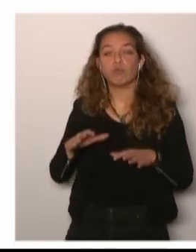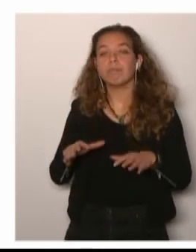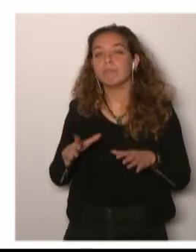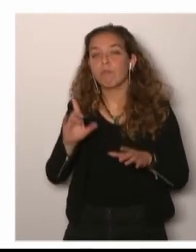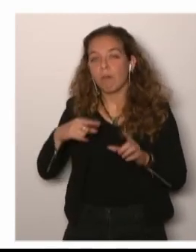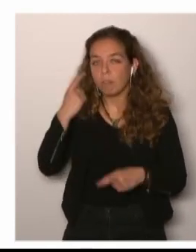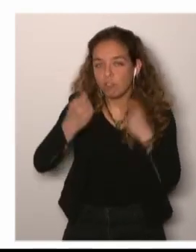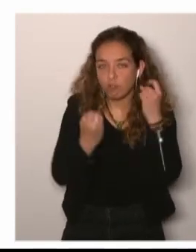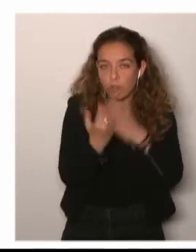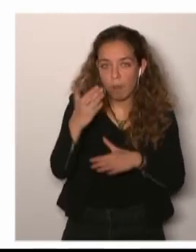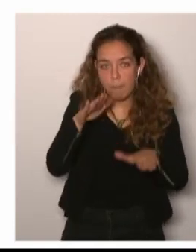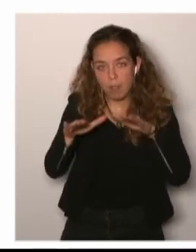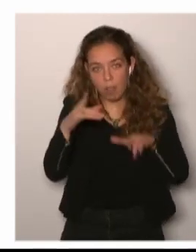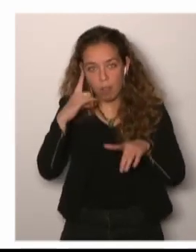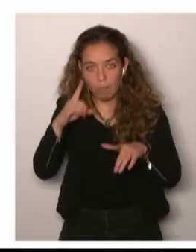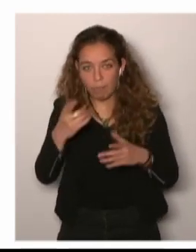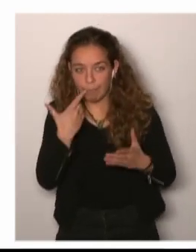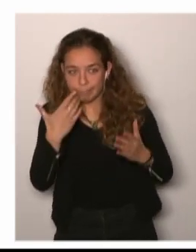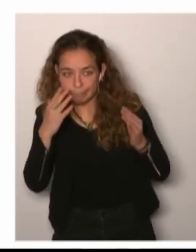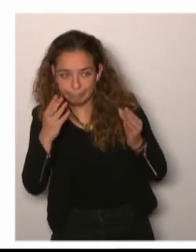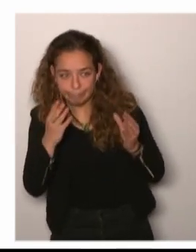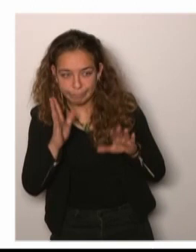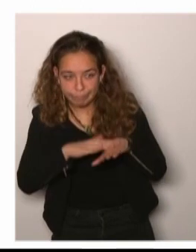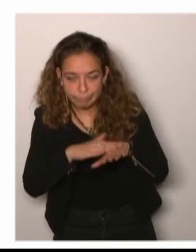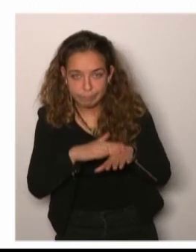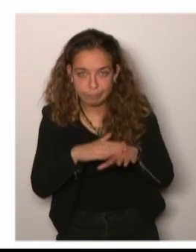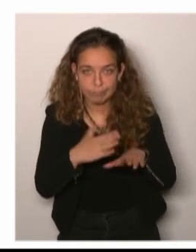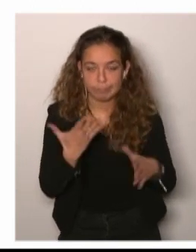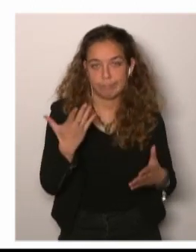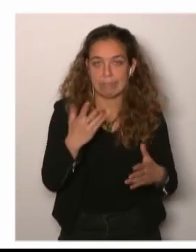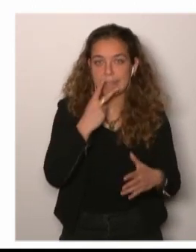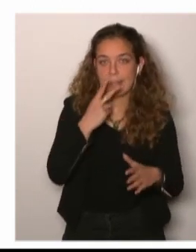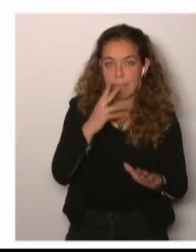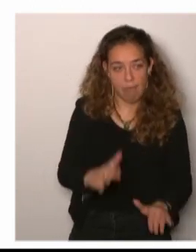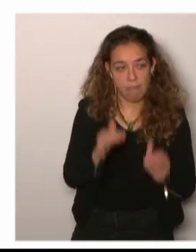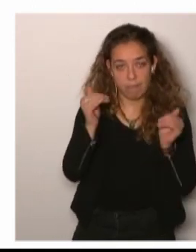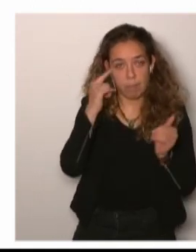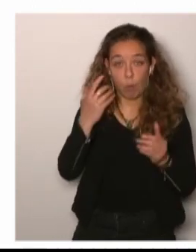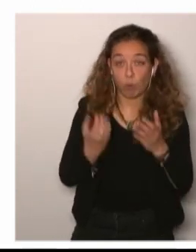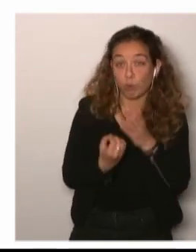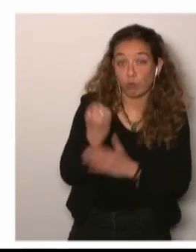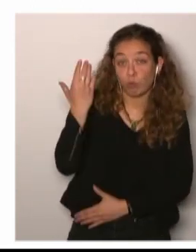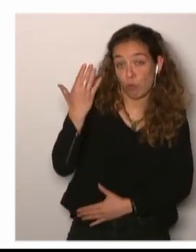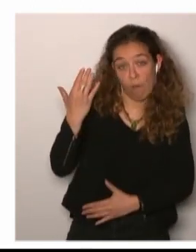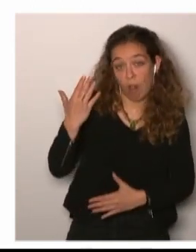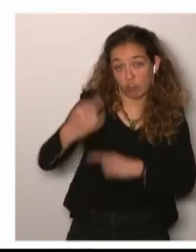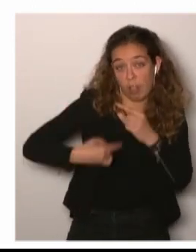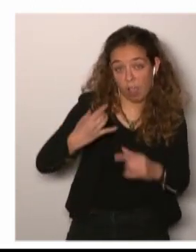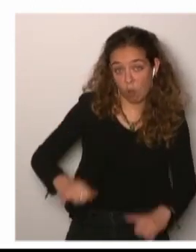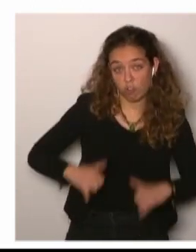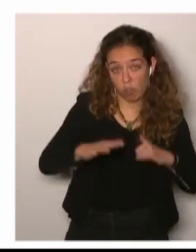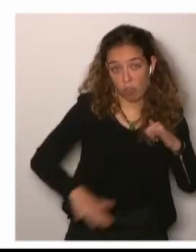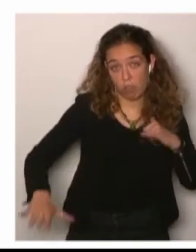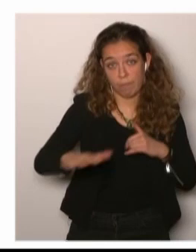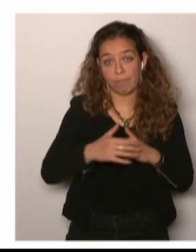Then the second focus area of the plan is in relation to screening. And there we have cancer